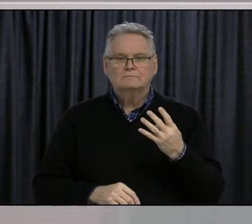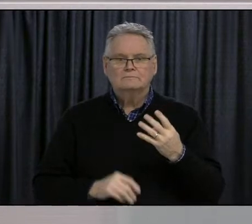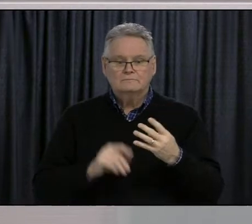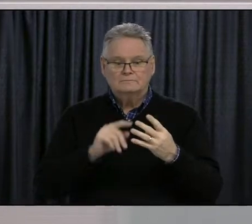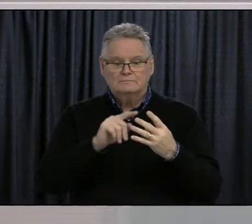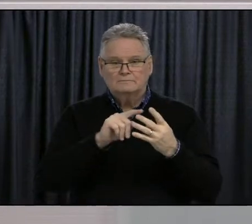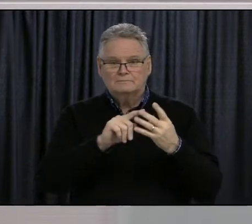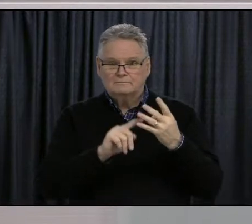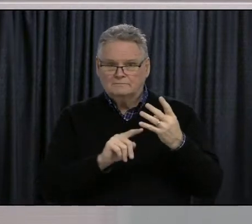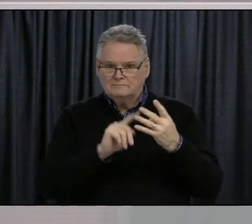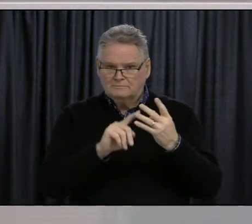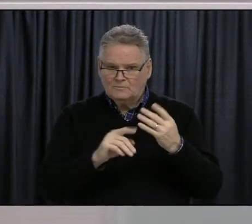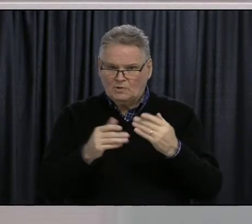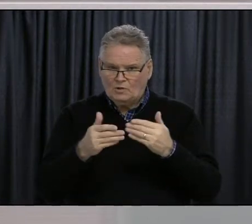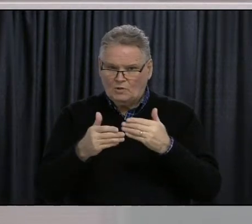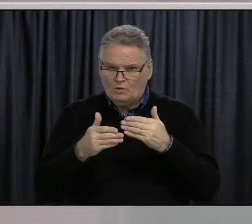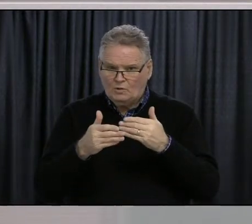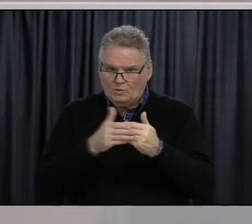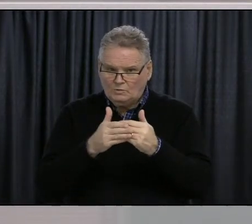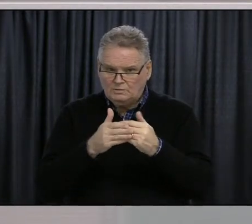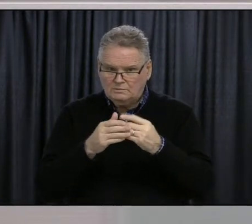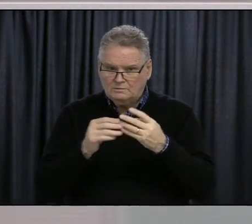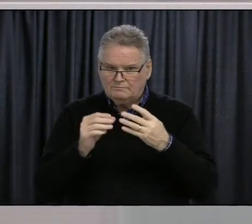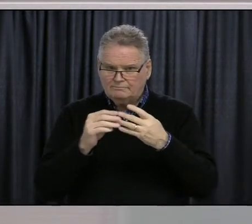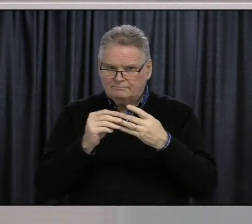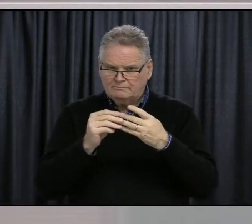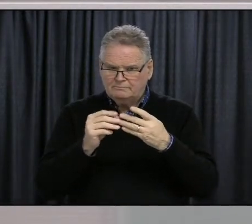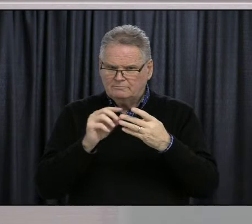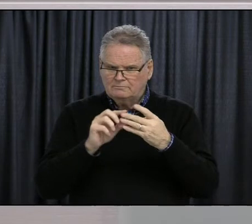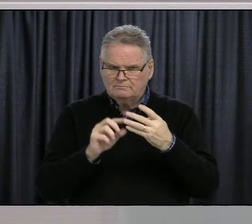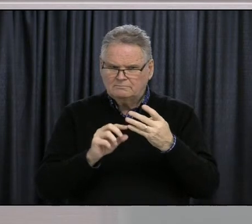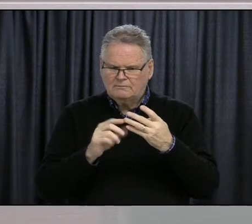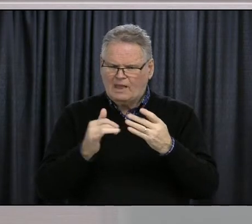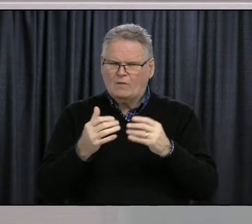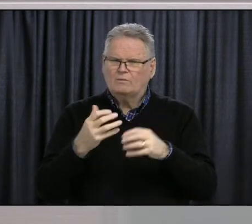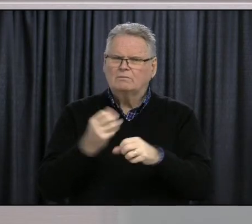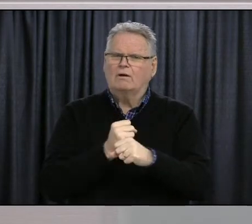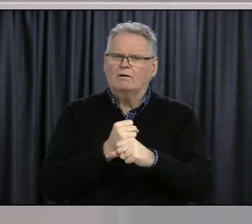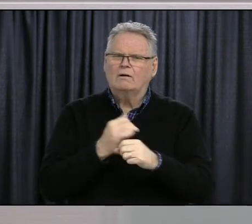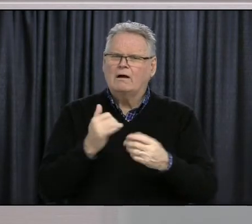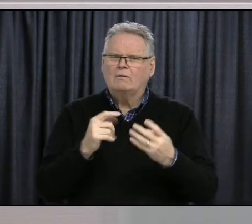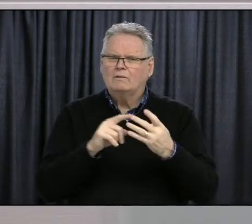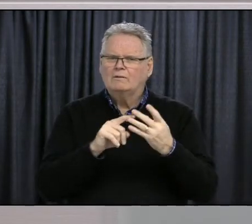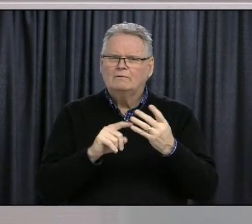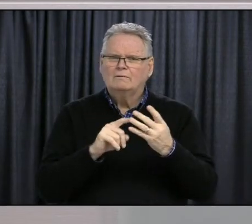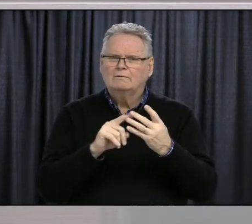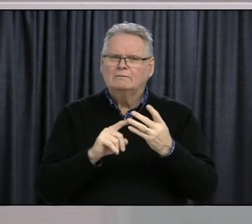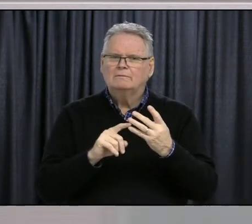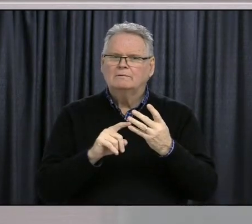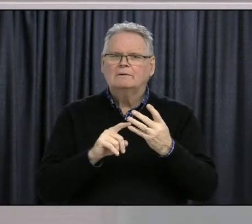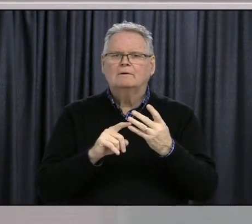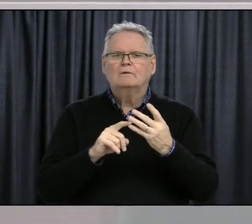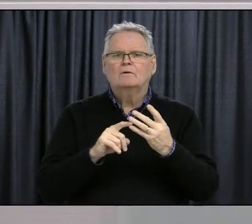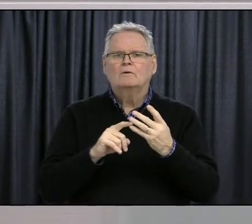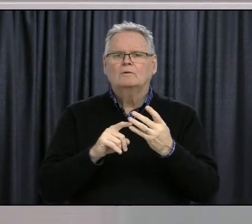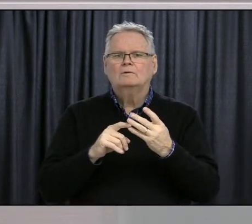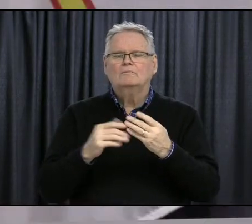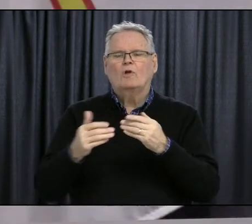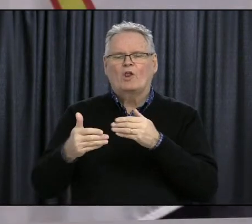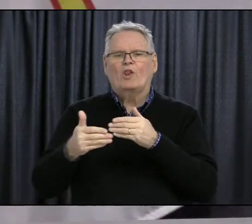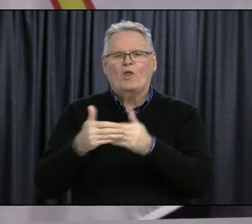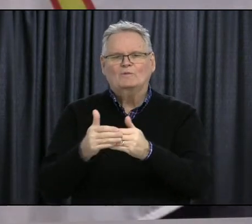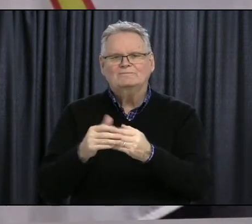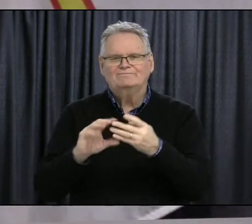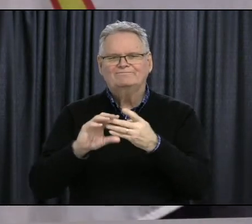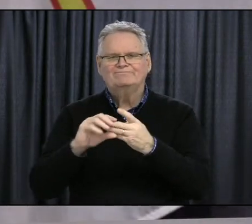What do we know about how the virus has spread between them? So these people were relatively close contacts with one another. Some were